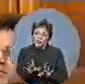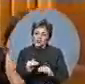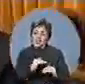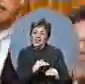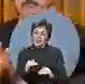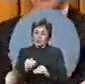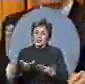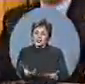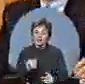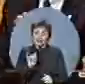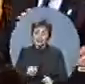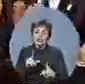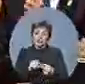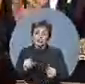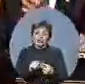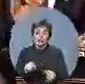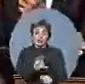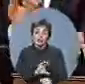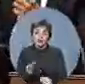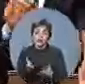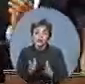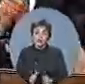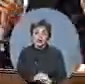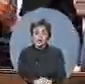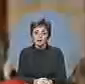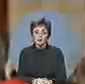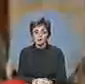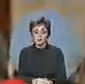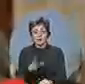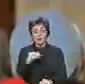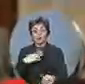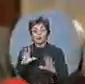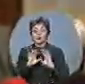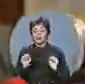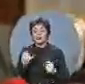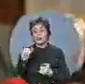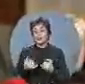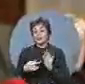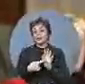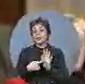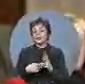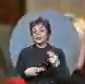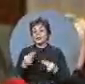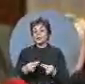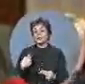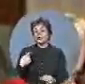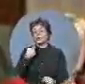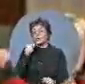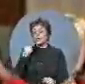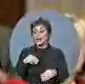What do you have? The Honourable Member for Joliet. Mr. Speaker,